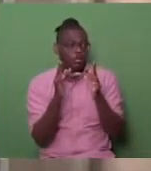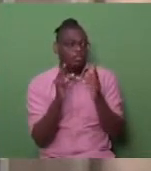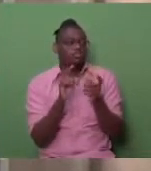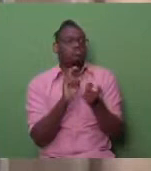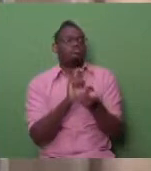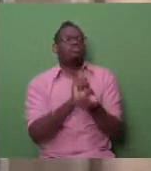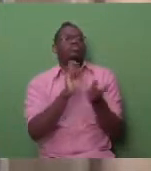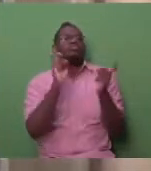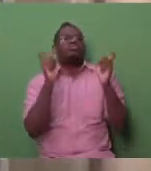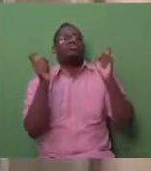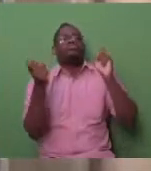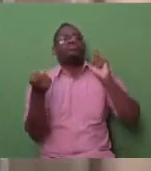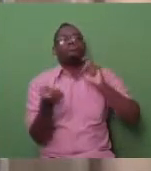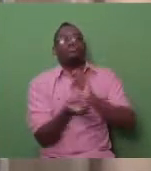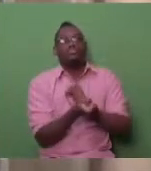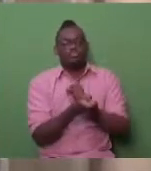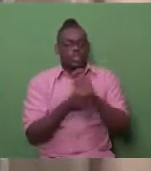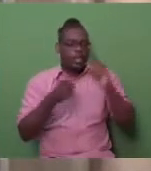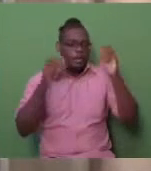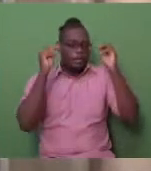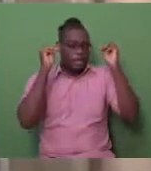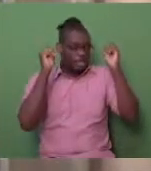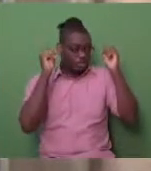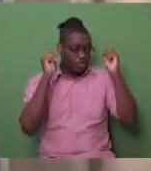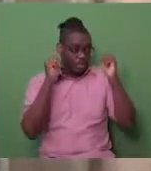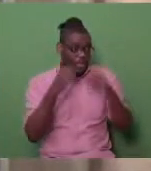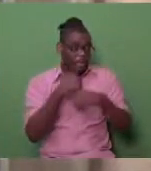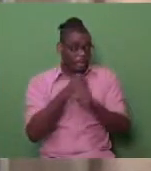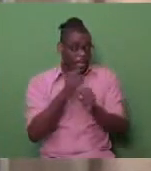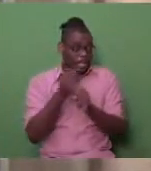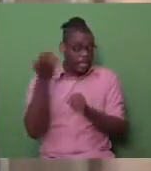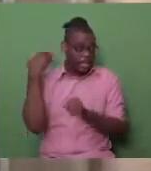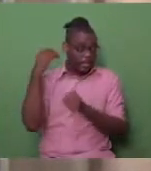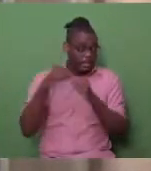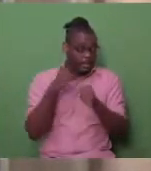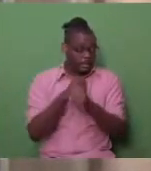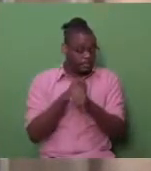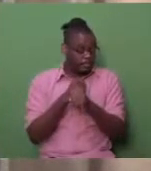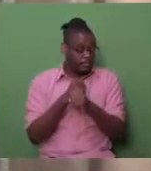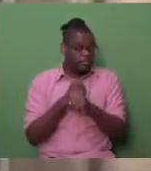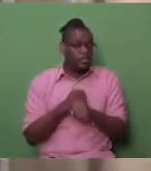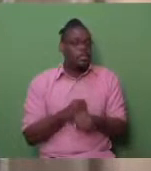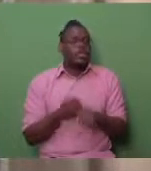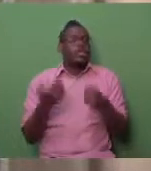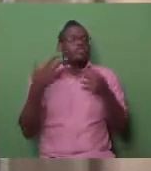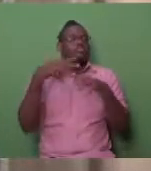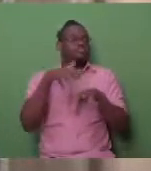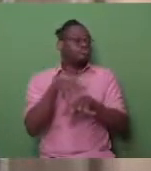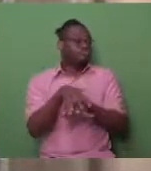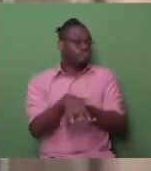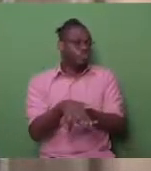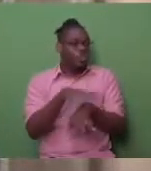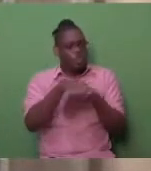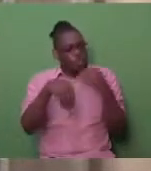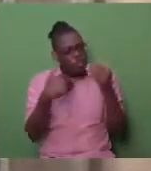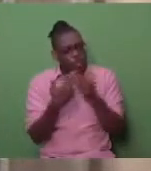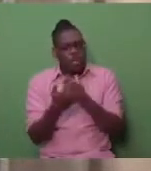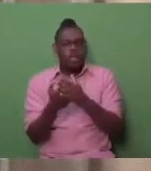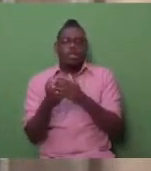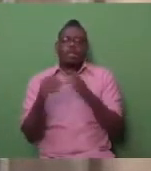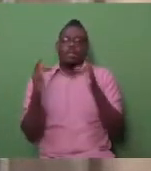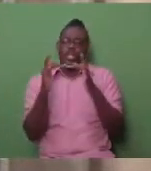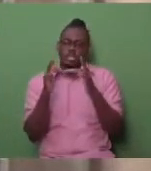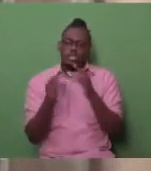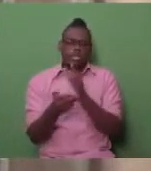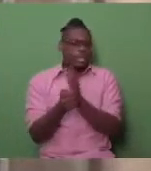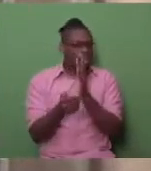year. That involves the integration of digital technology in all areas of operations. This is